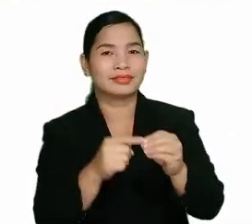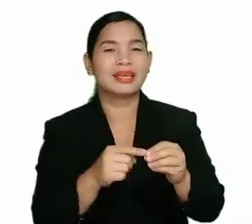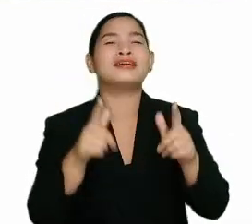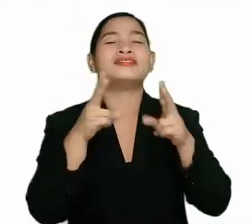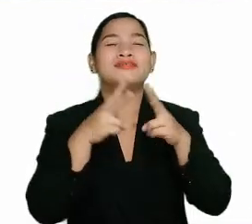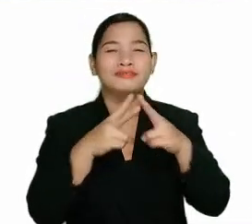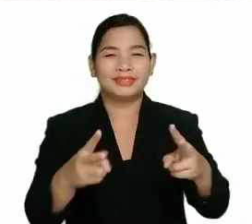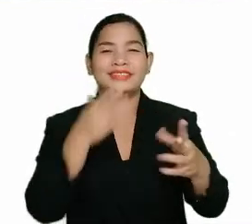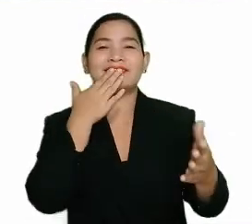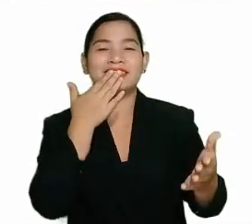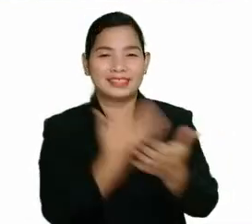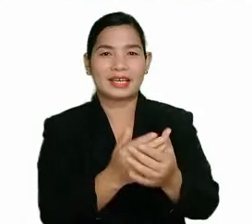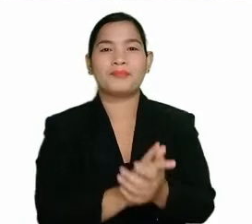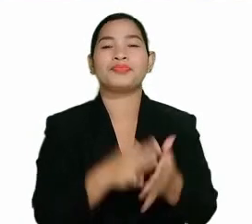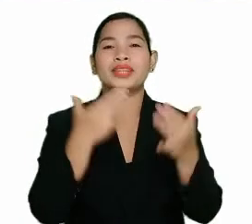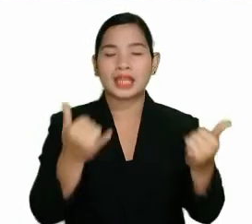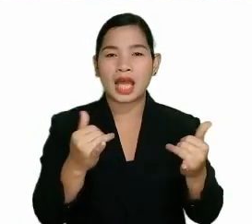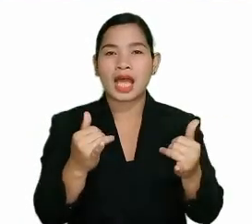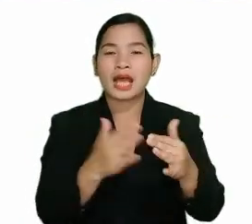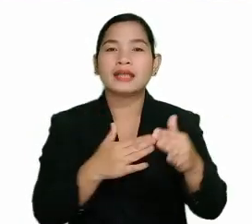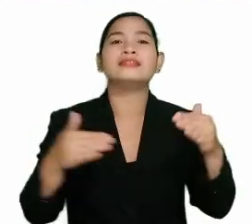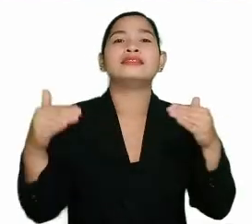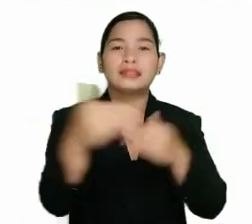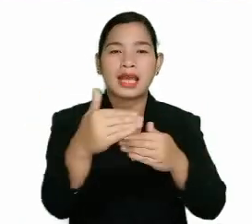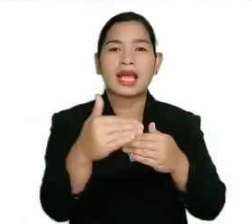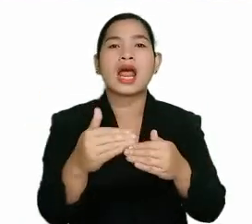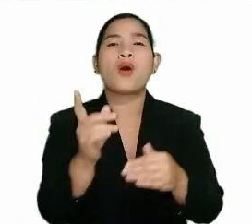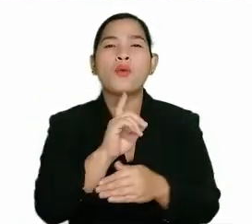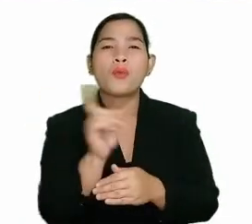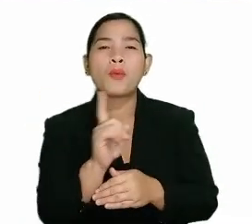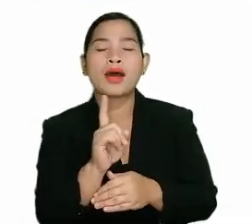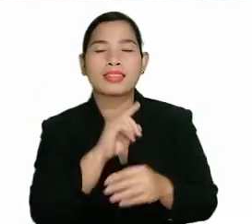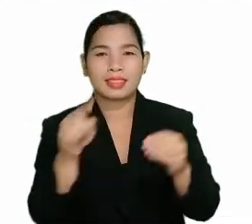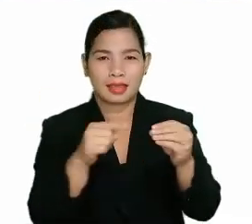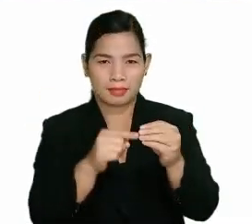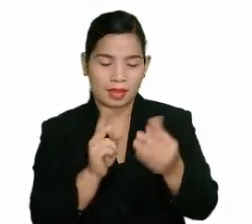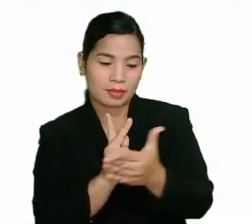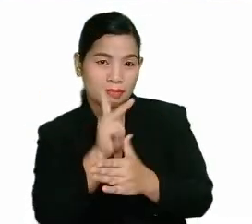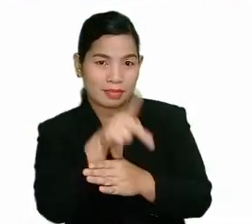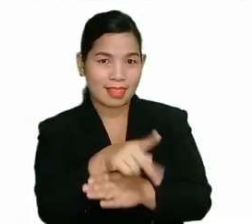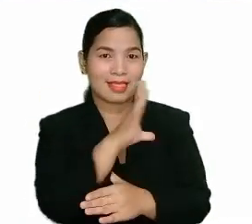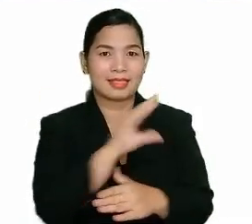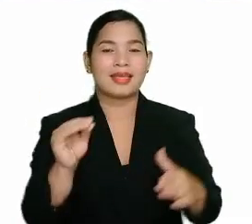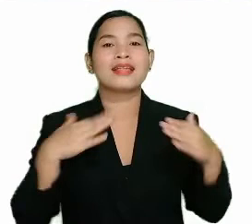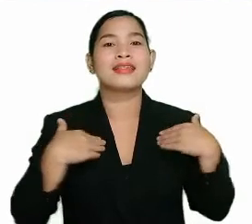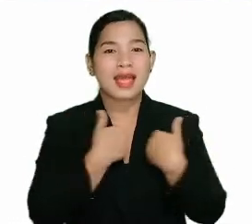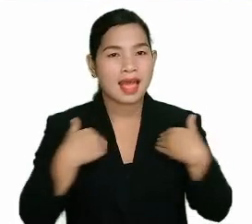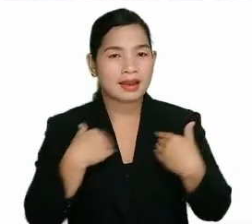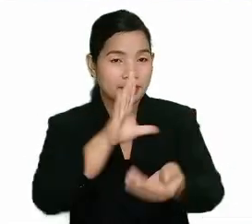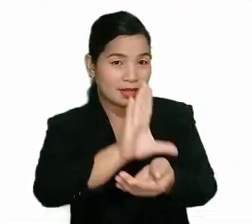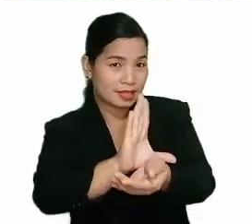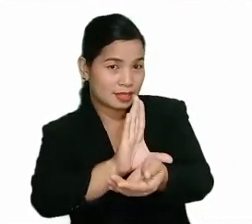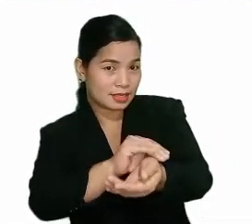Great! Now, let's move on along and learn about the plant and animal cells.